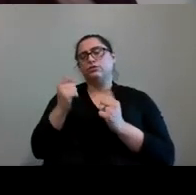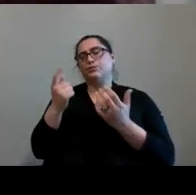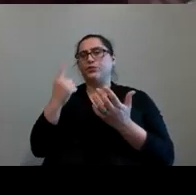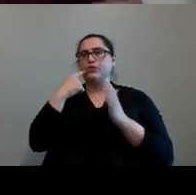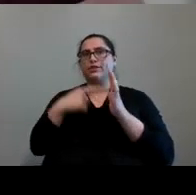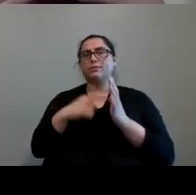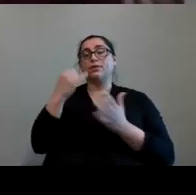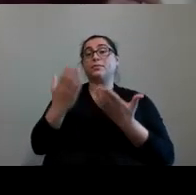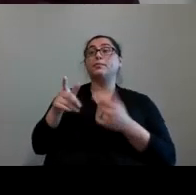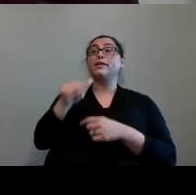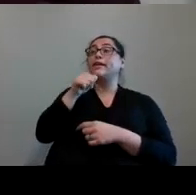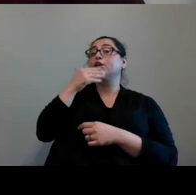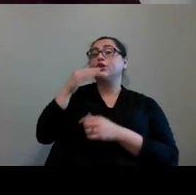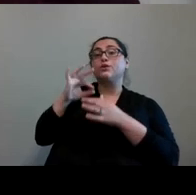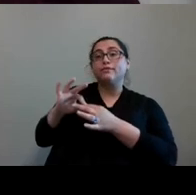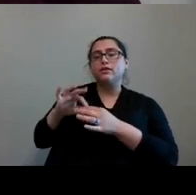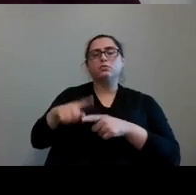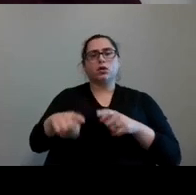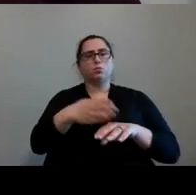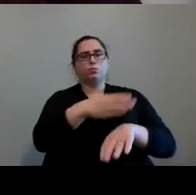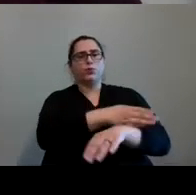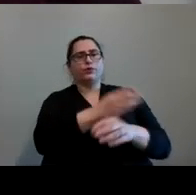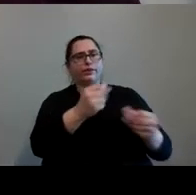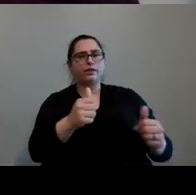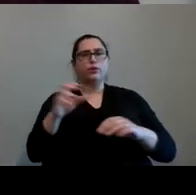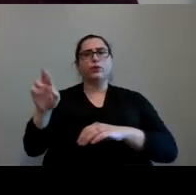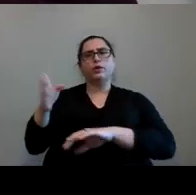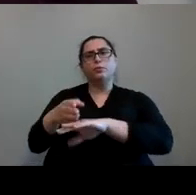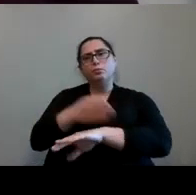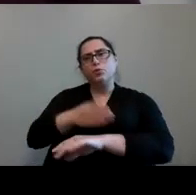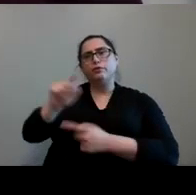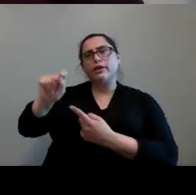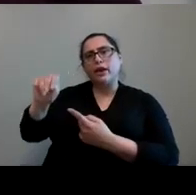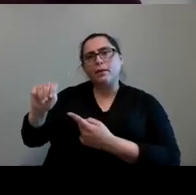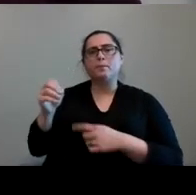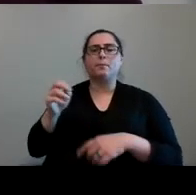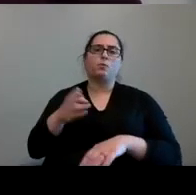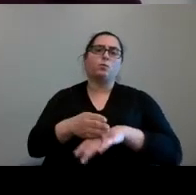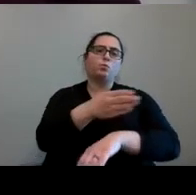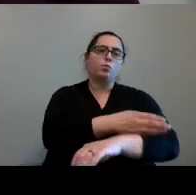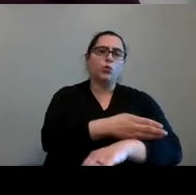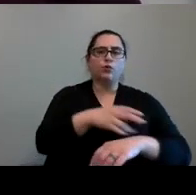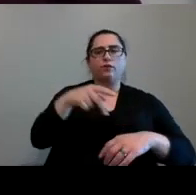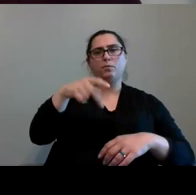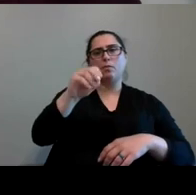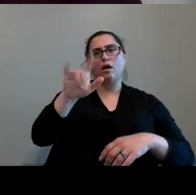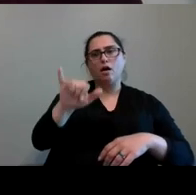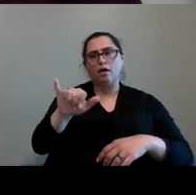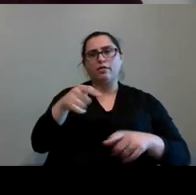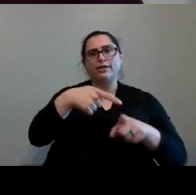not improving affinity, they could be improving solubility or TM or a polyspecificity or